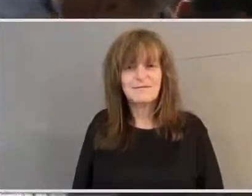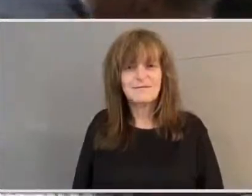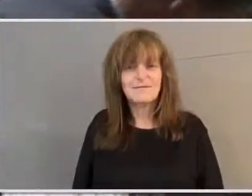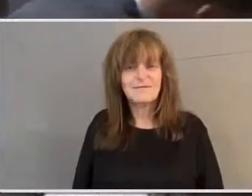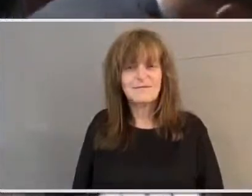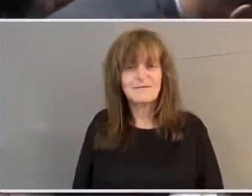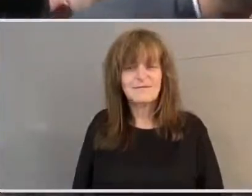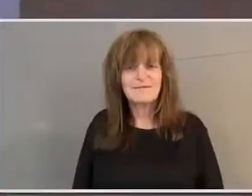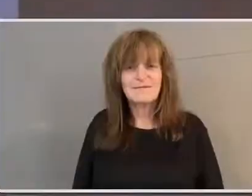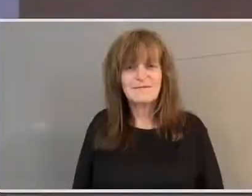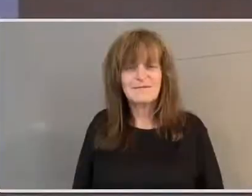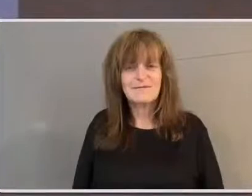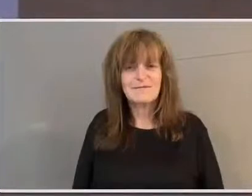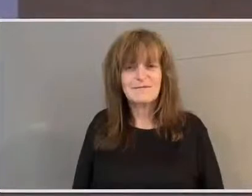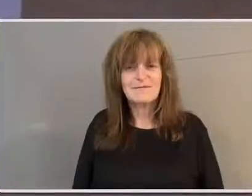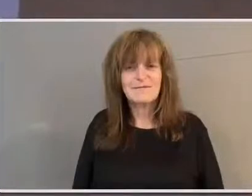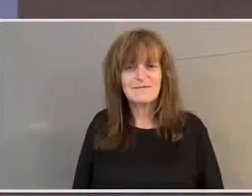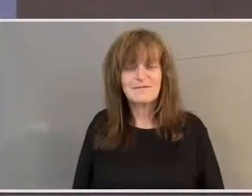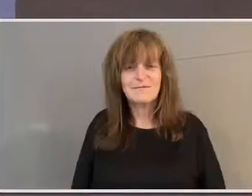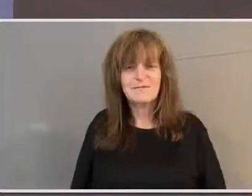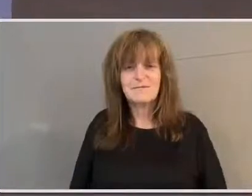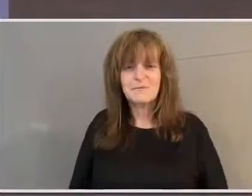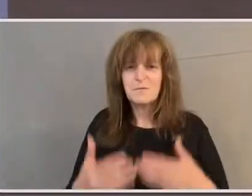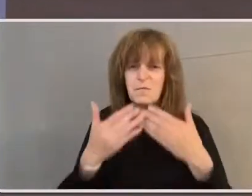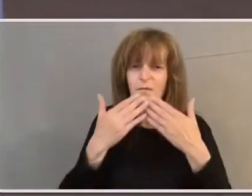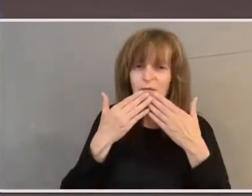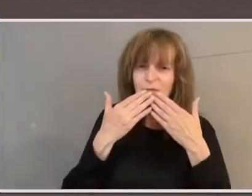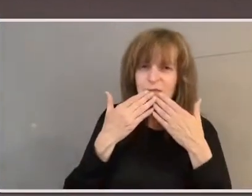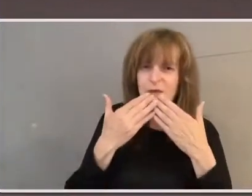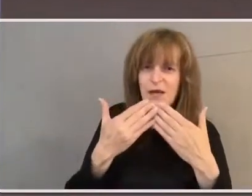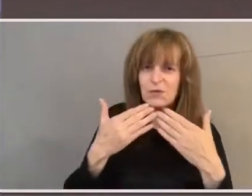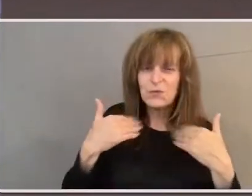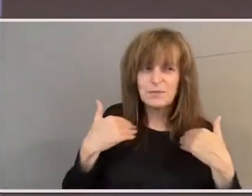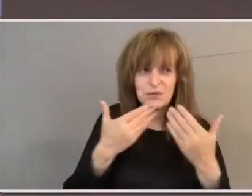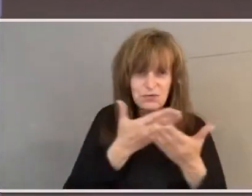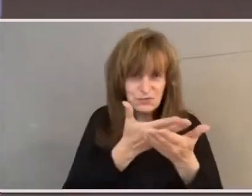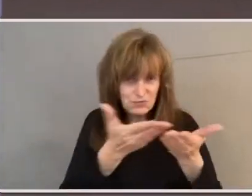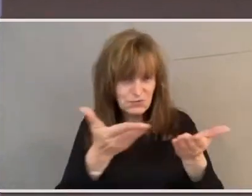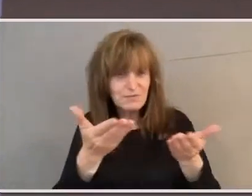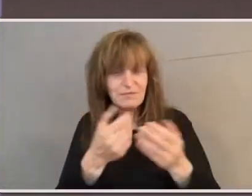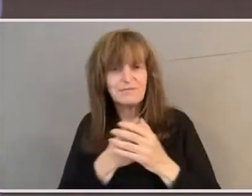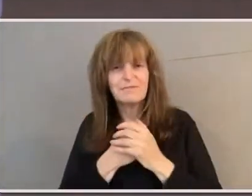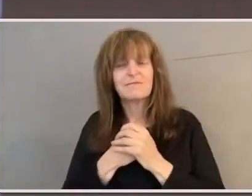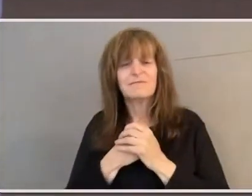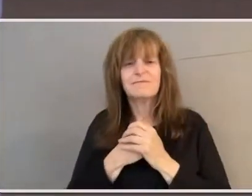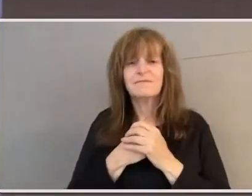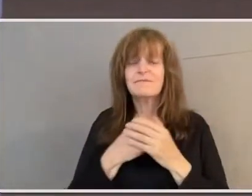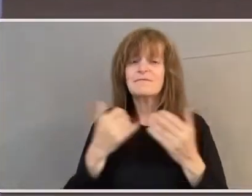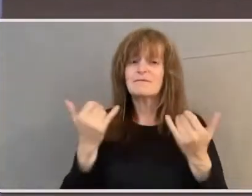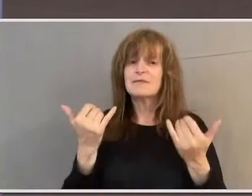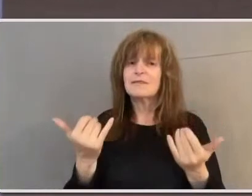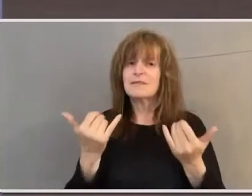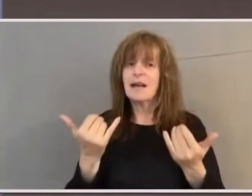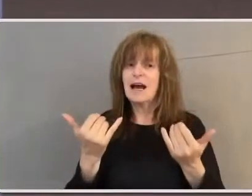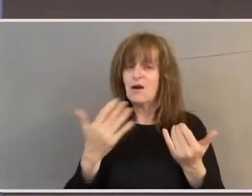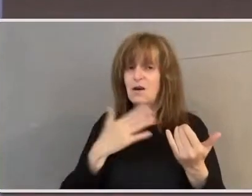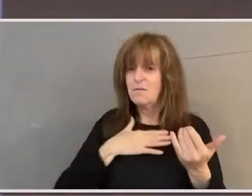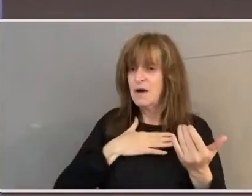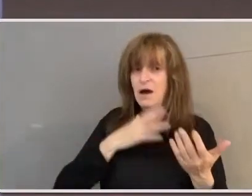Thank you, ministers. It is now my great honour to invite the Premier of Ontario,